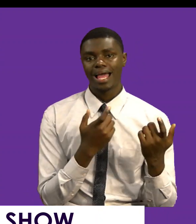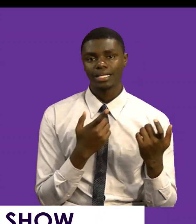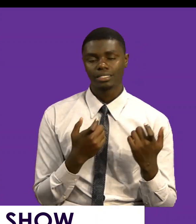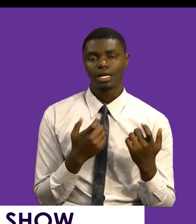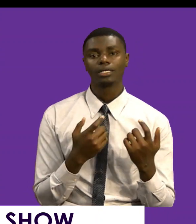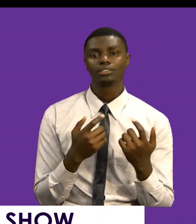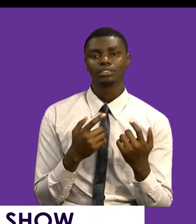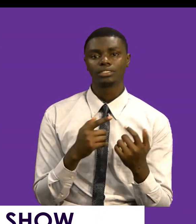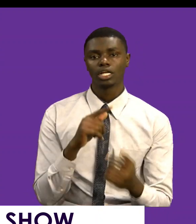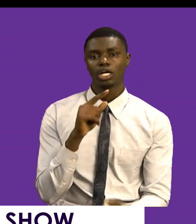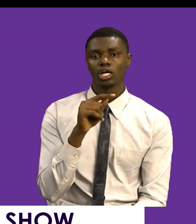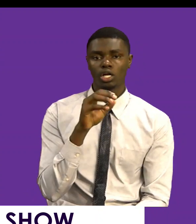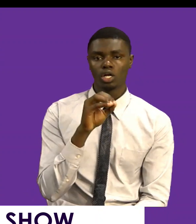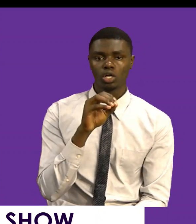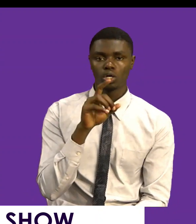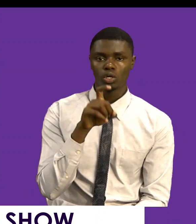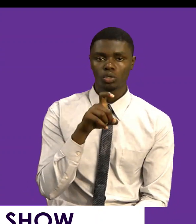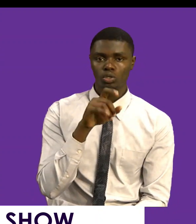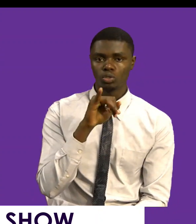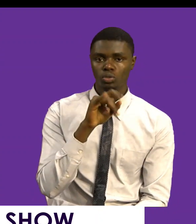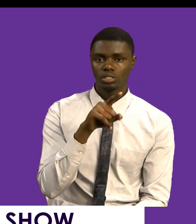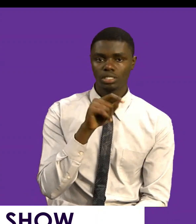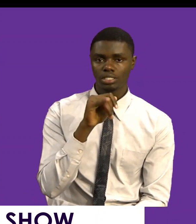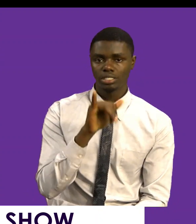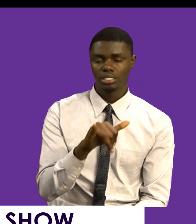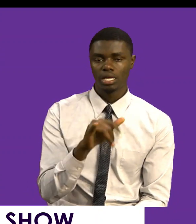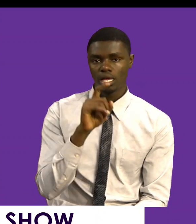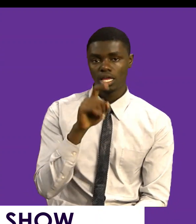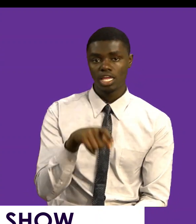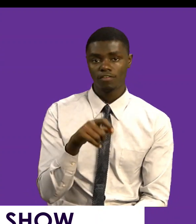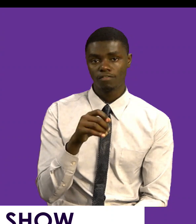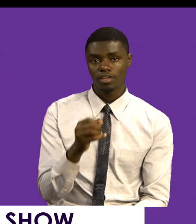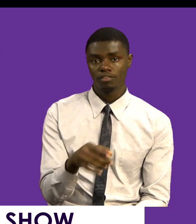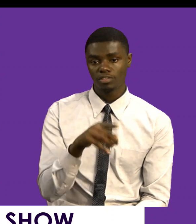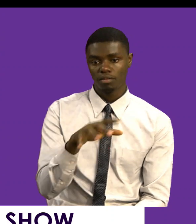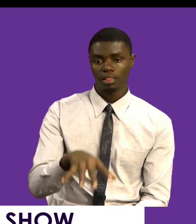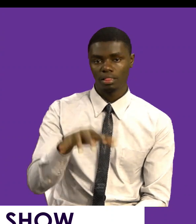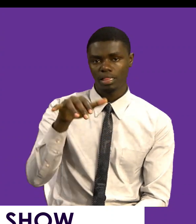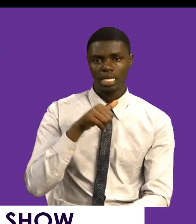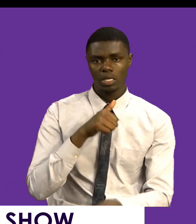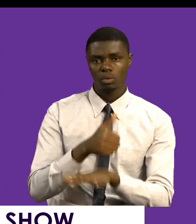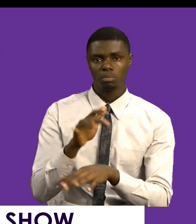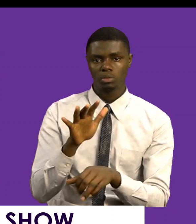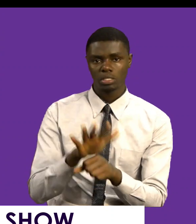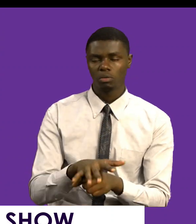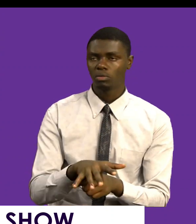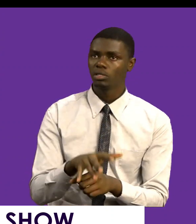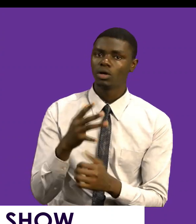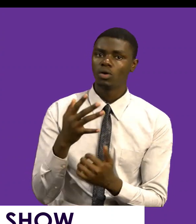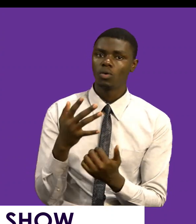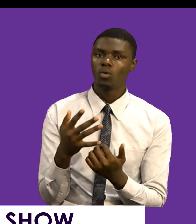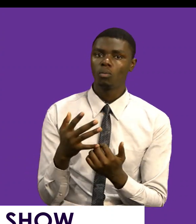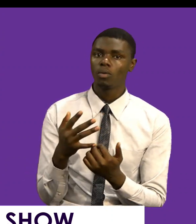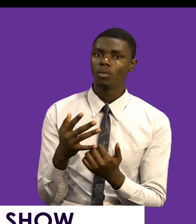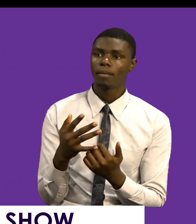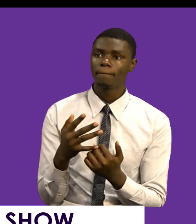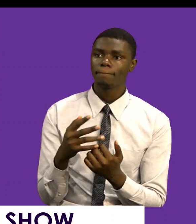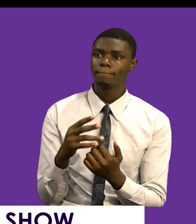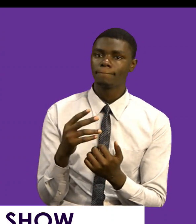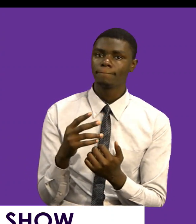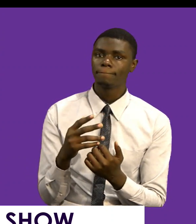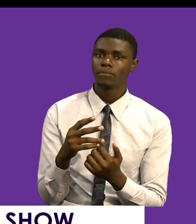in toxicity. If you're raised in a place where probably you're abused so much, you're looked at by the men